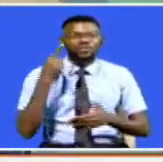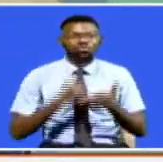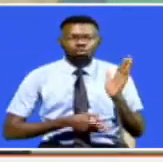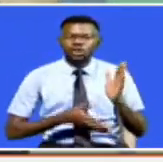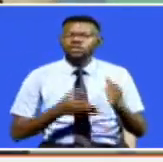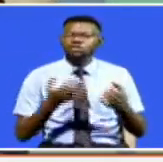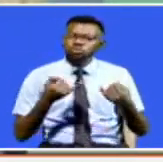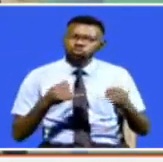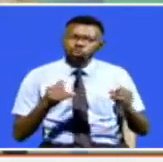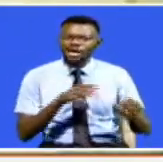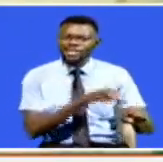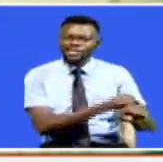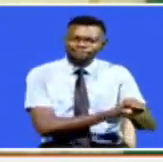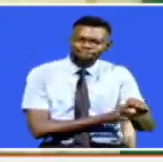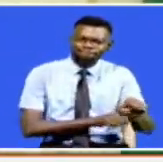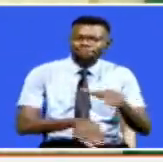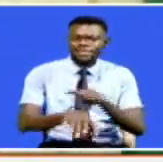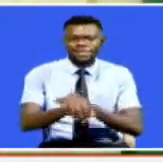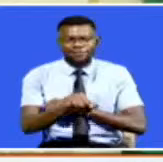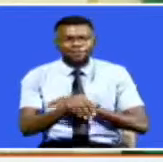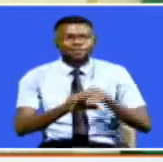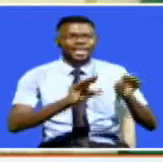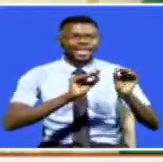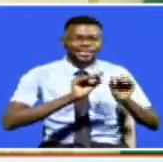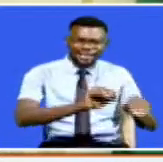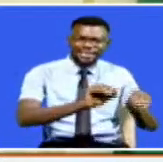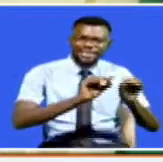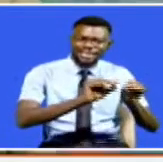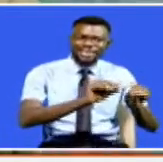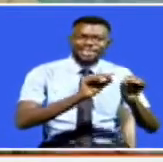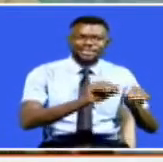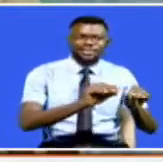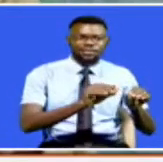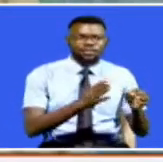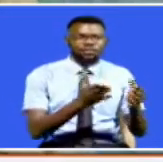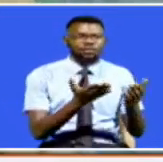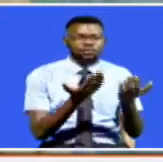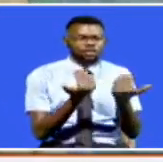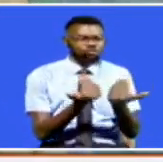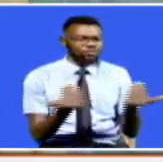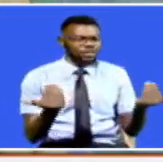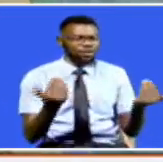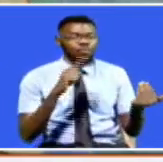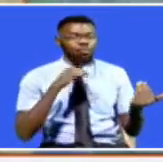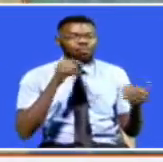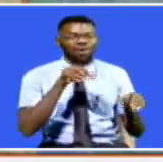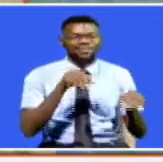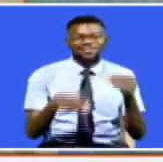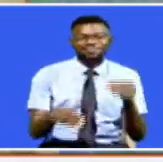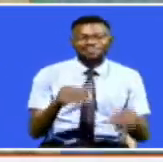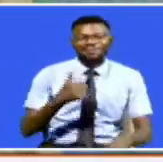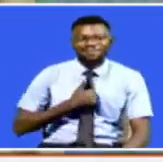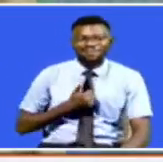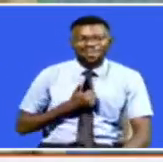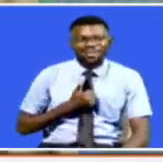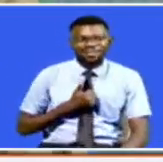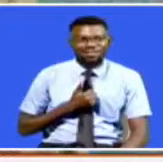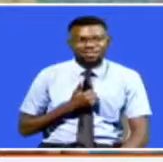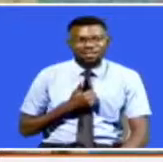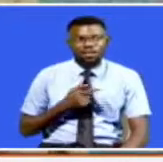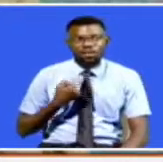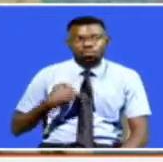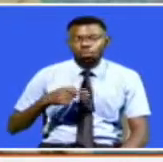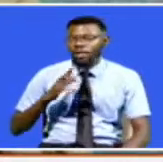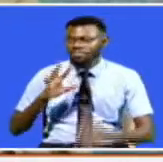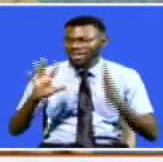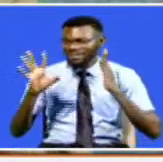kisabuni angalau kuwafunza wanafunzi wao wenye mahitaji maalum. So we have came up with initiative through the support of our offices,